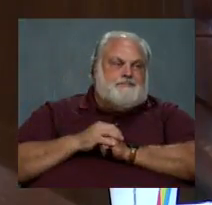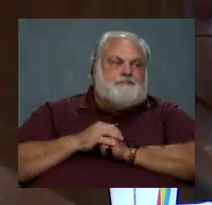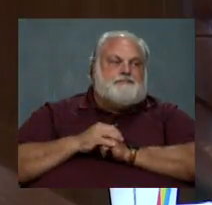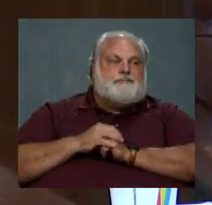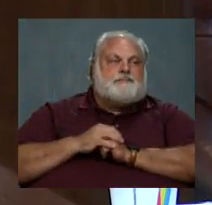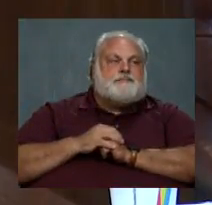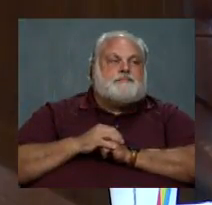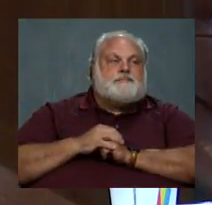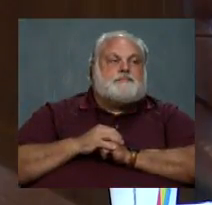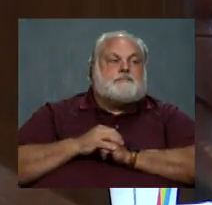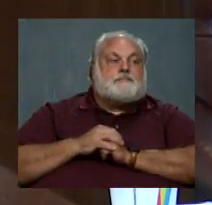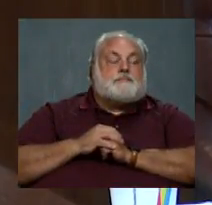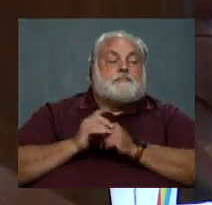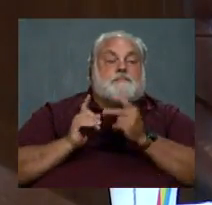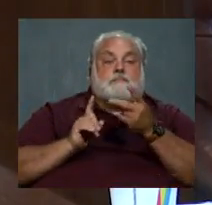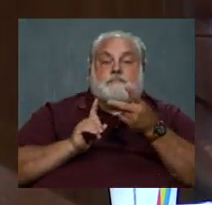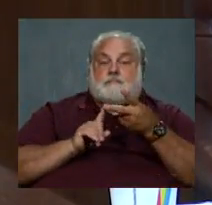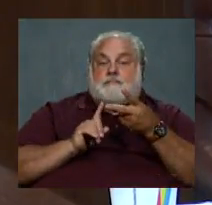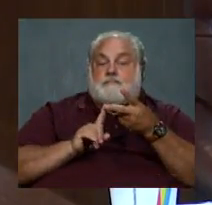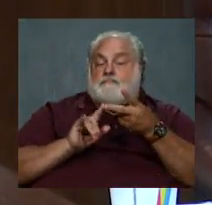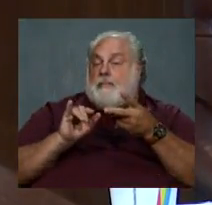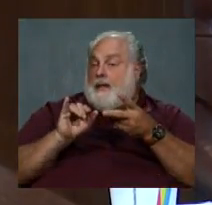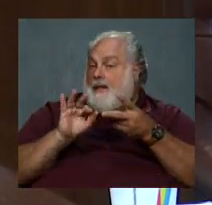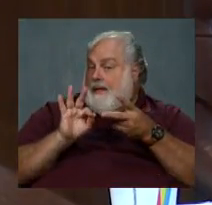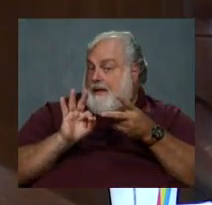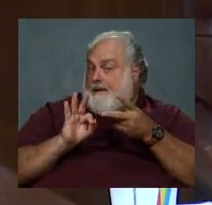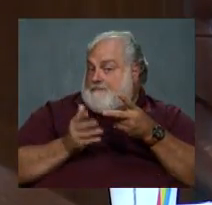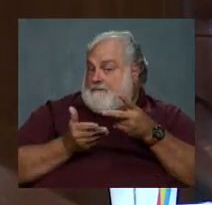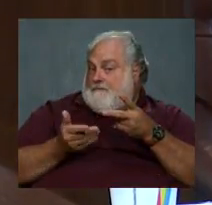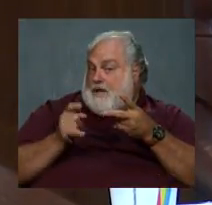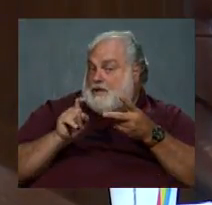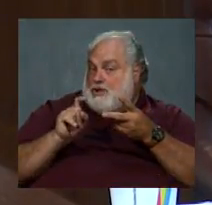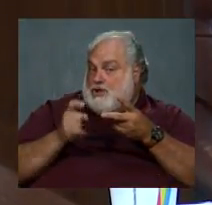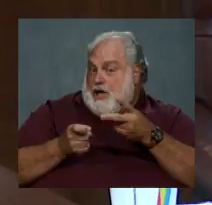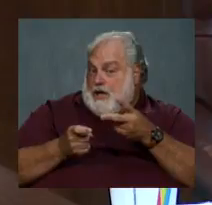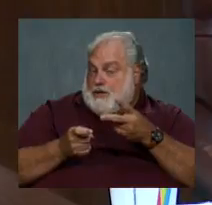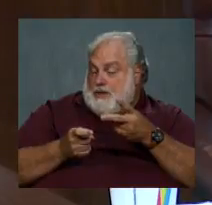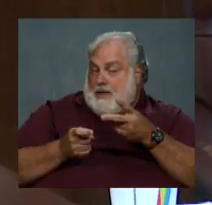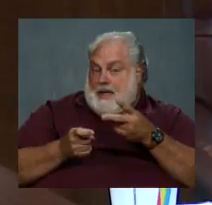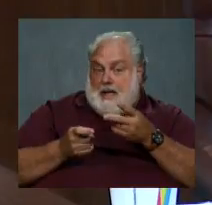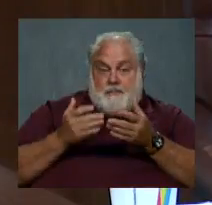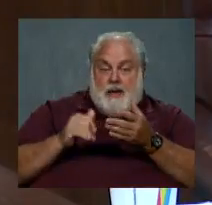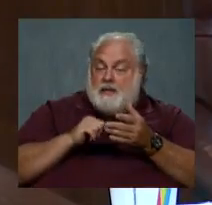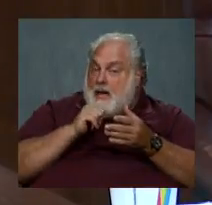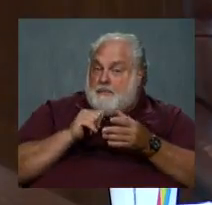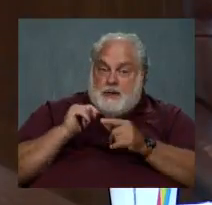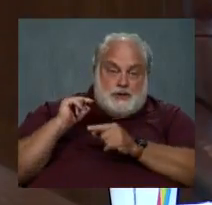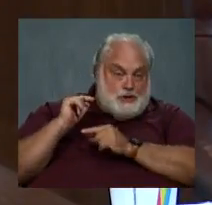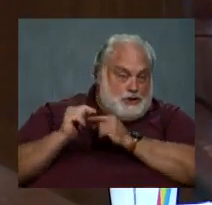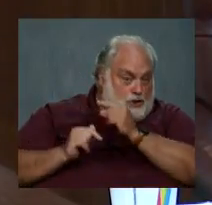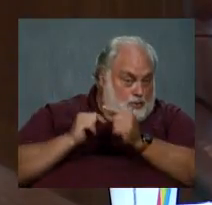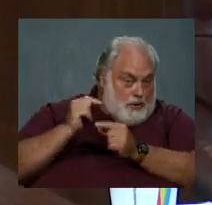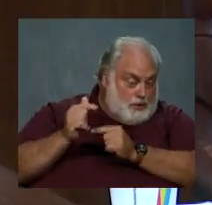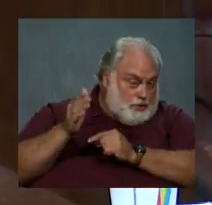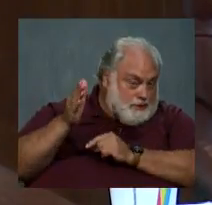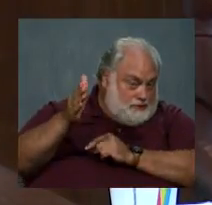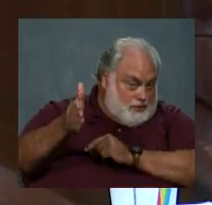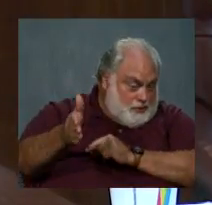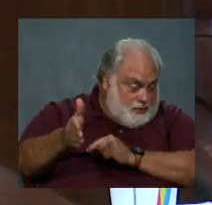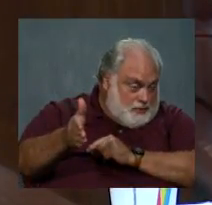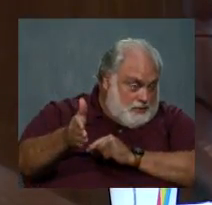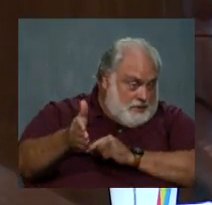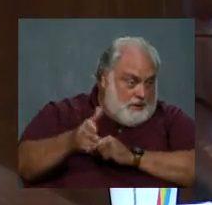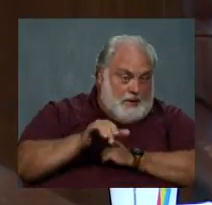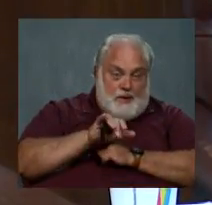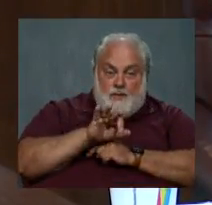Secondly, if things change, it may not be generations before we need this water. And if we don't have